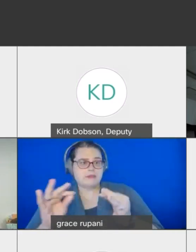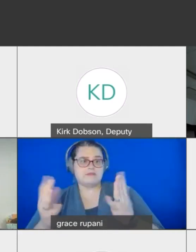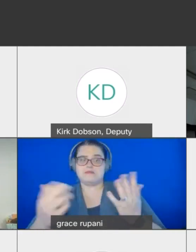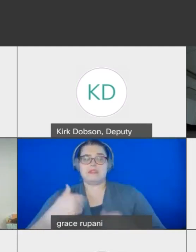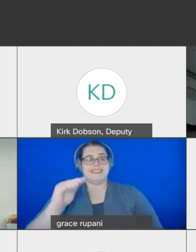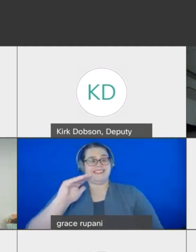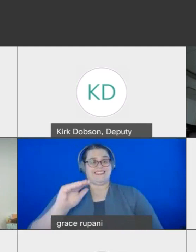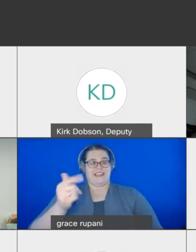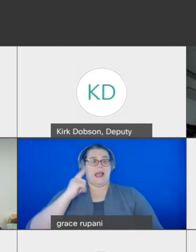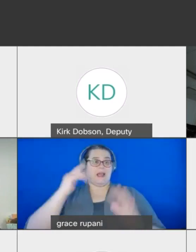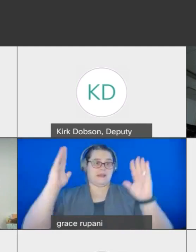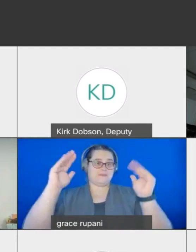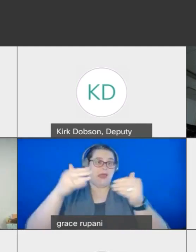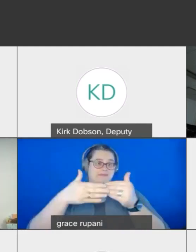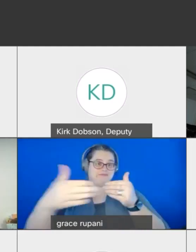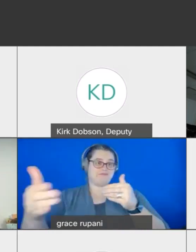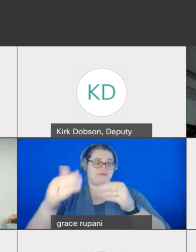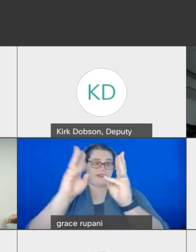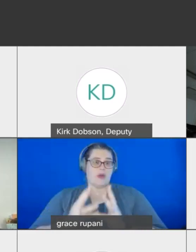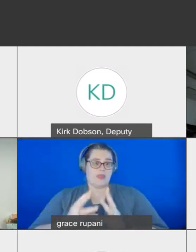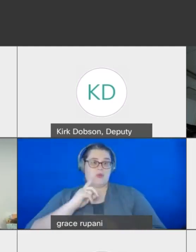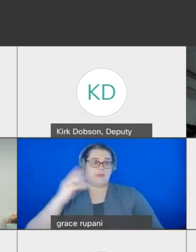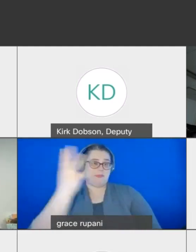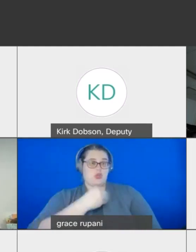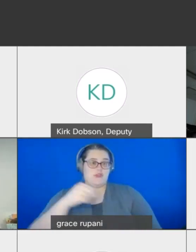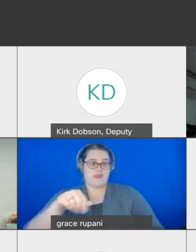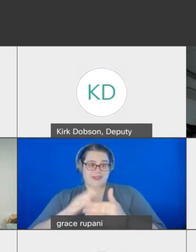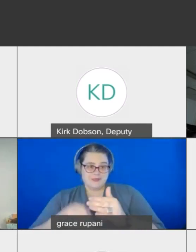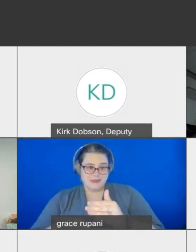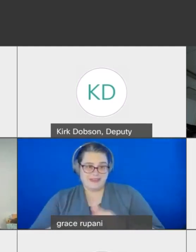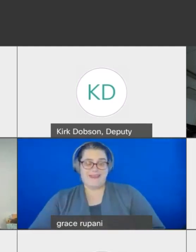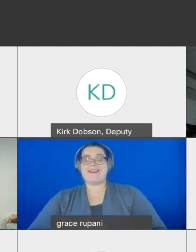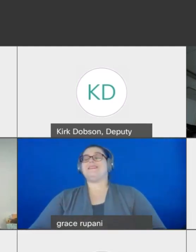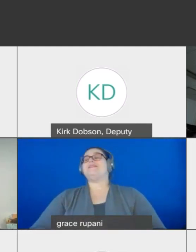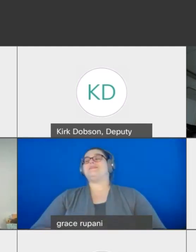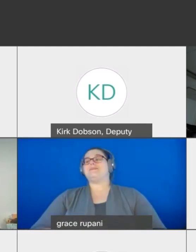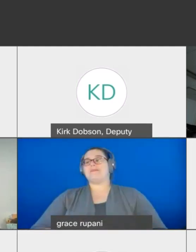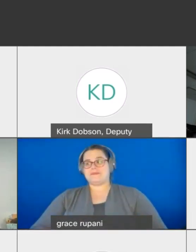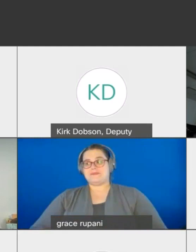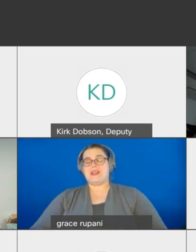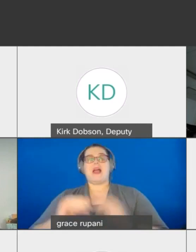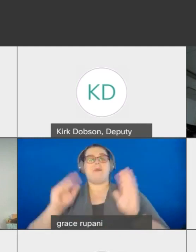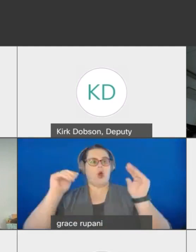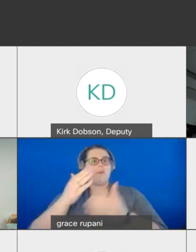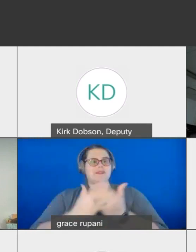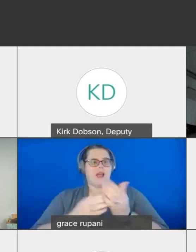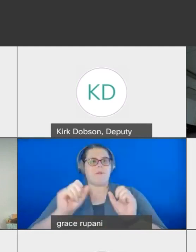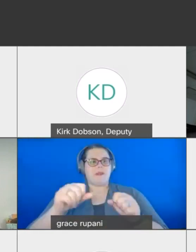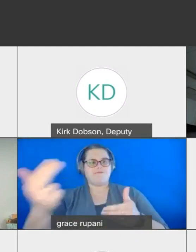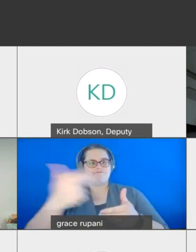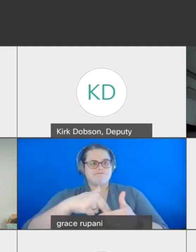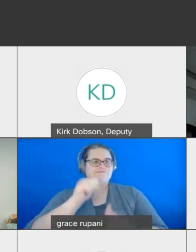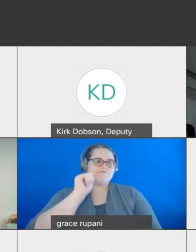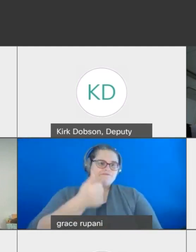I do hope that some folks will be able to um, join the community and other